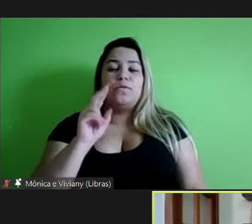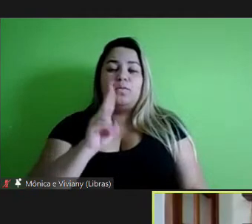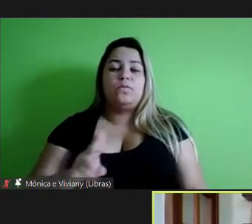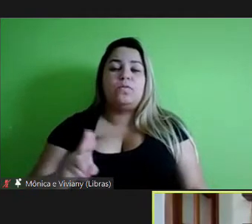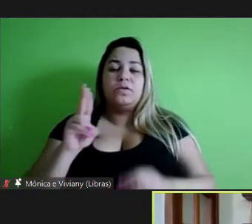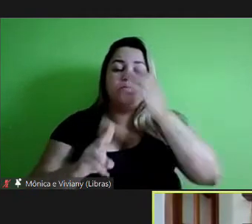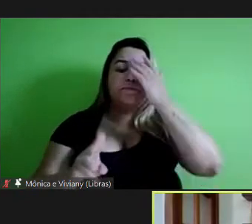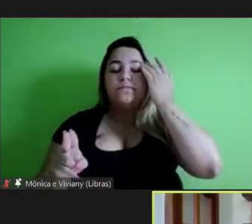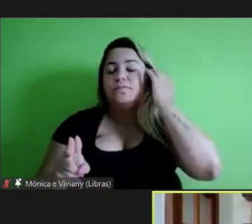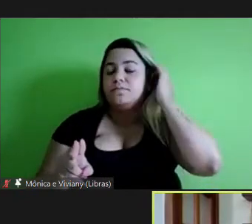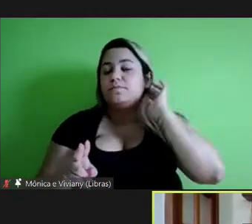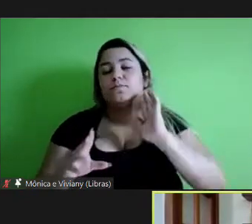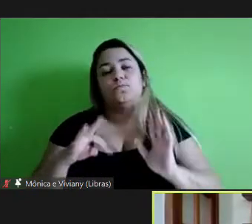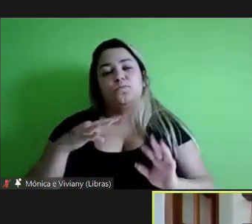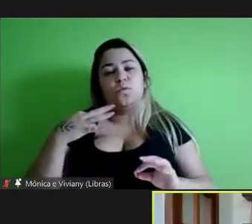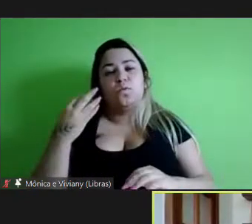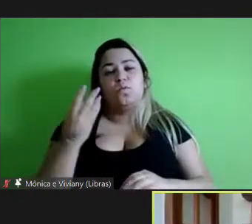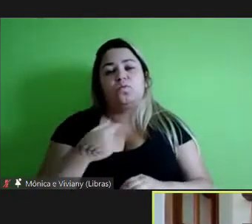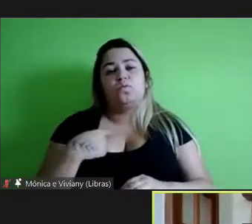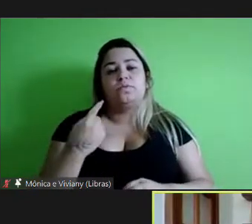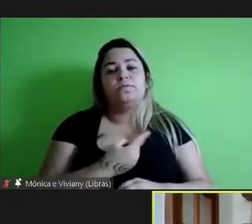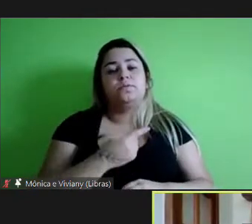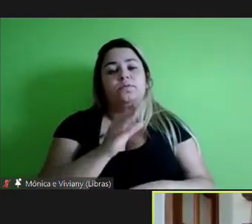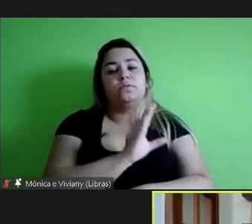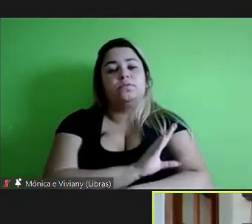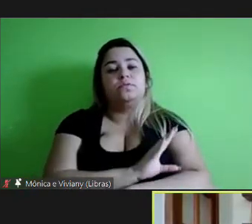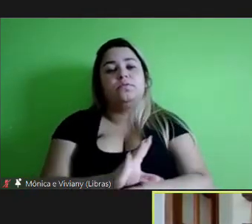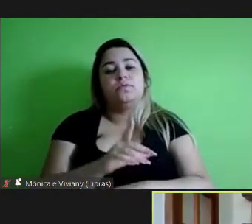for those users. So we all did this